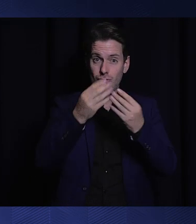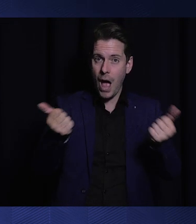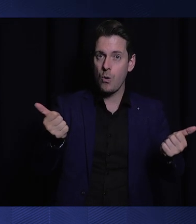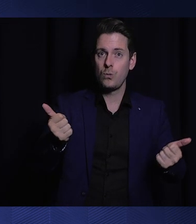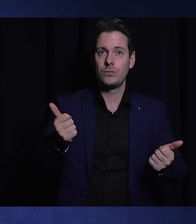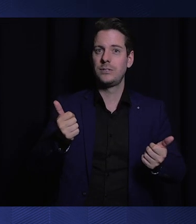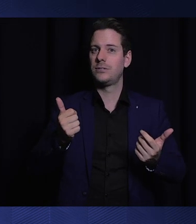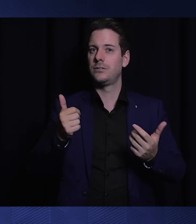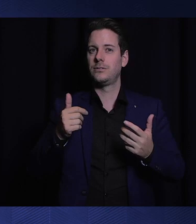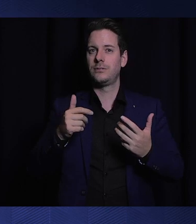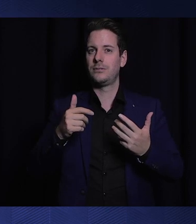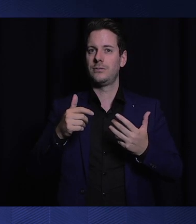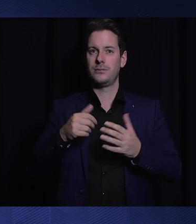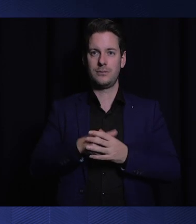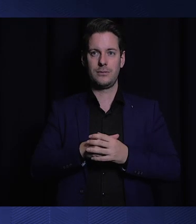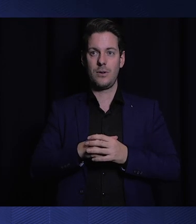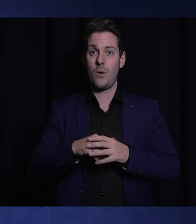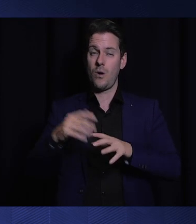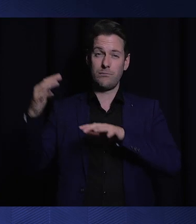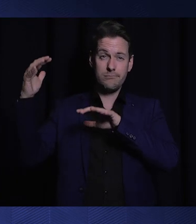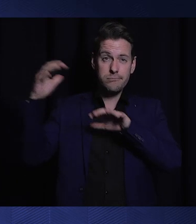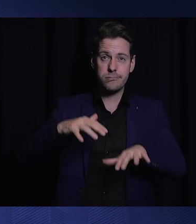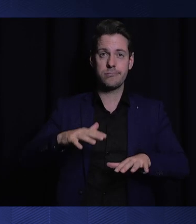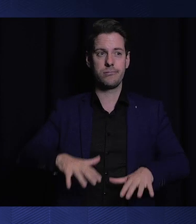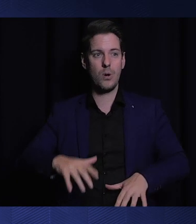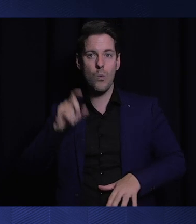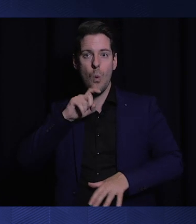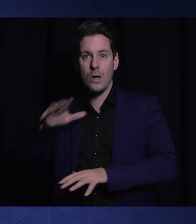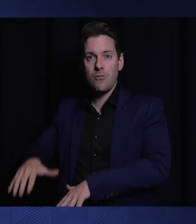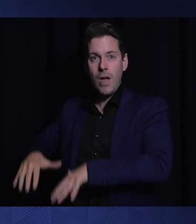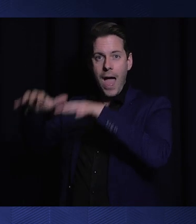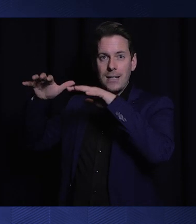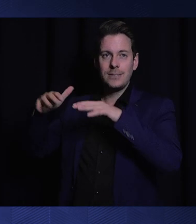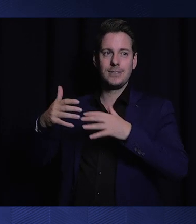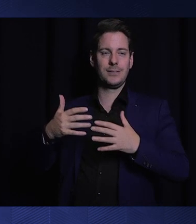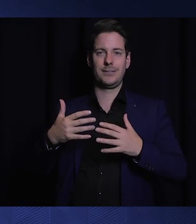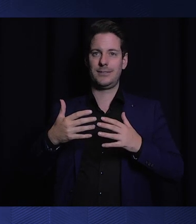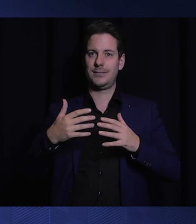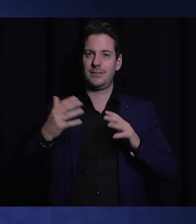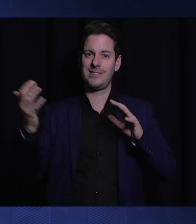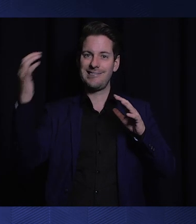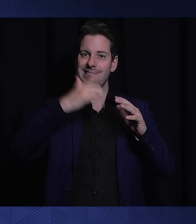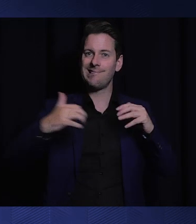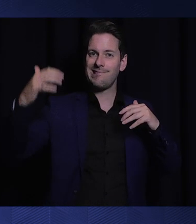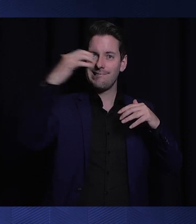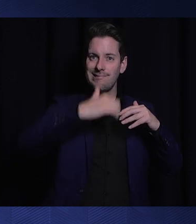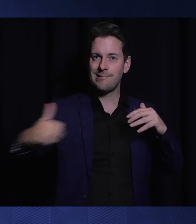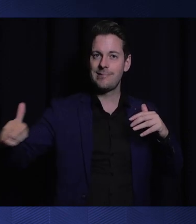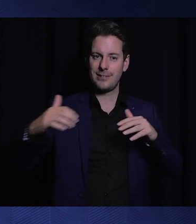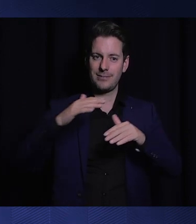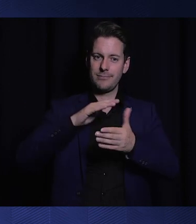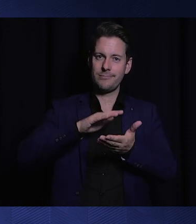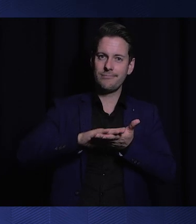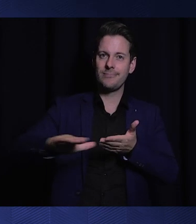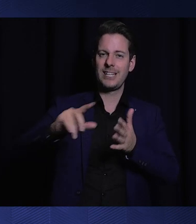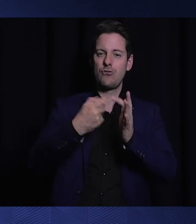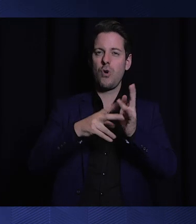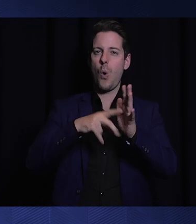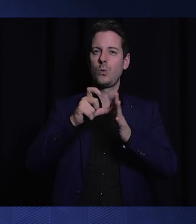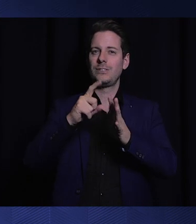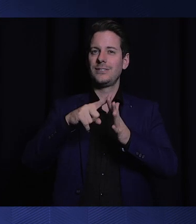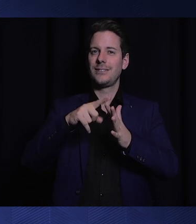at the same time, saltwater inundation, sea level rise, coastal erosion, storm surges, and